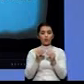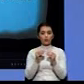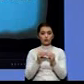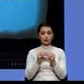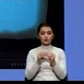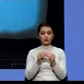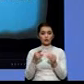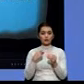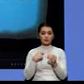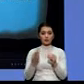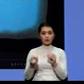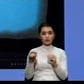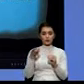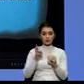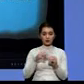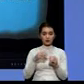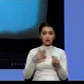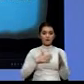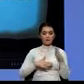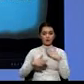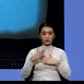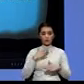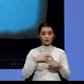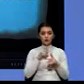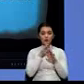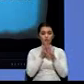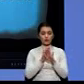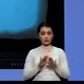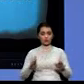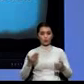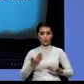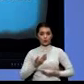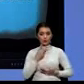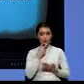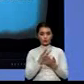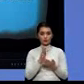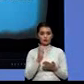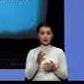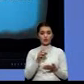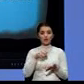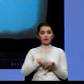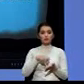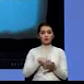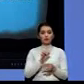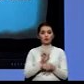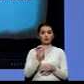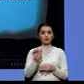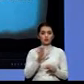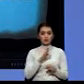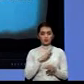kishi birla biz tarafga o'ting. Farog'atda, osuda umr ko'rursiz, deb yozilgan